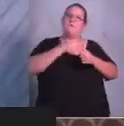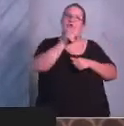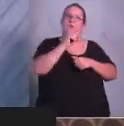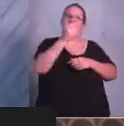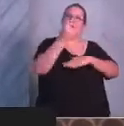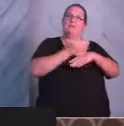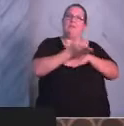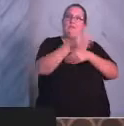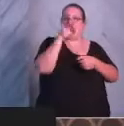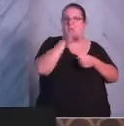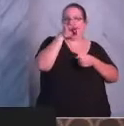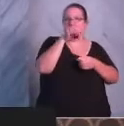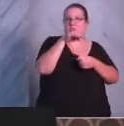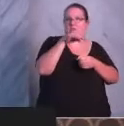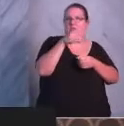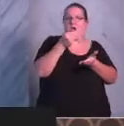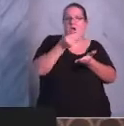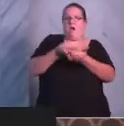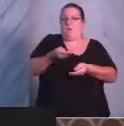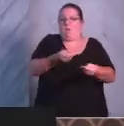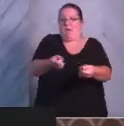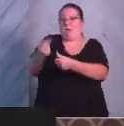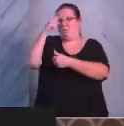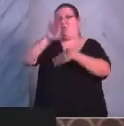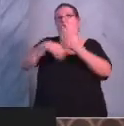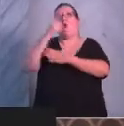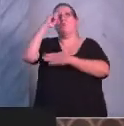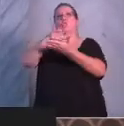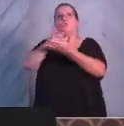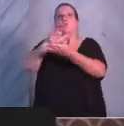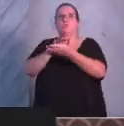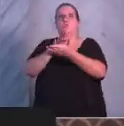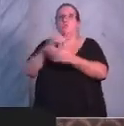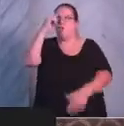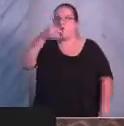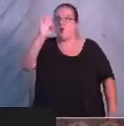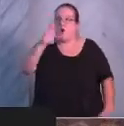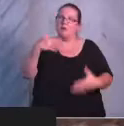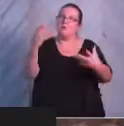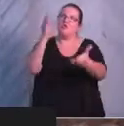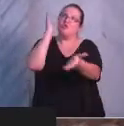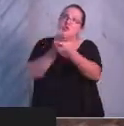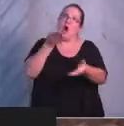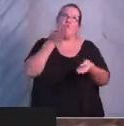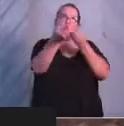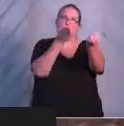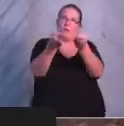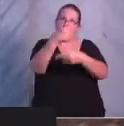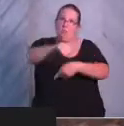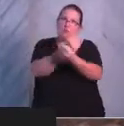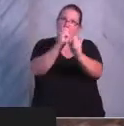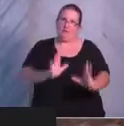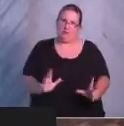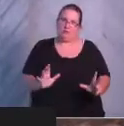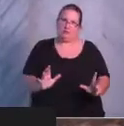elected. Compensation for all residential schools, and for God's sakes, stop the lawsuits.